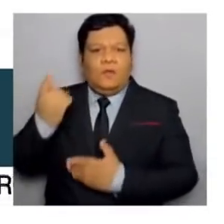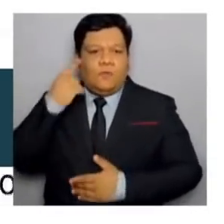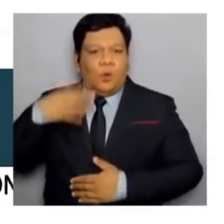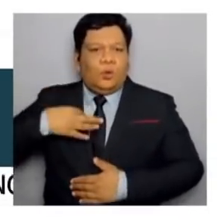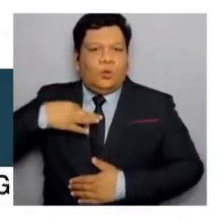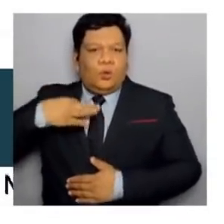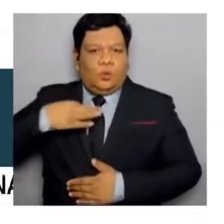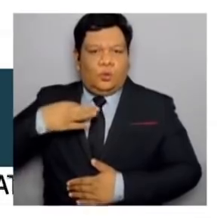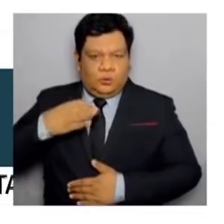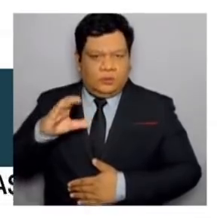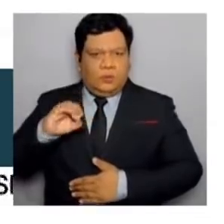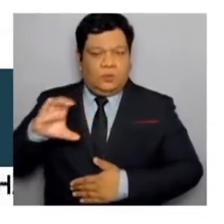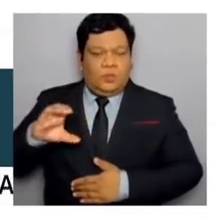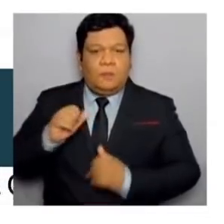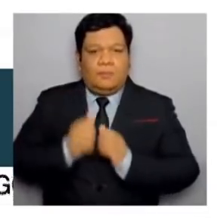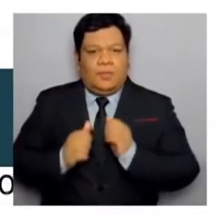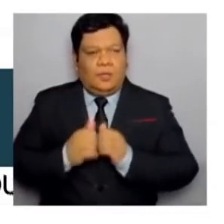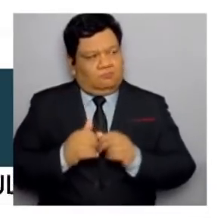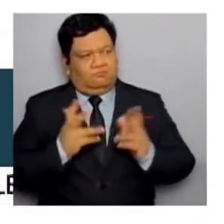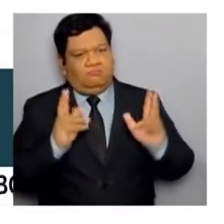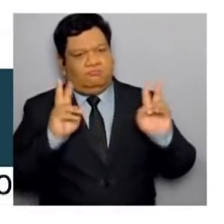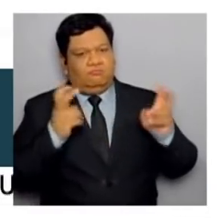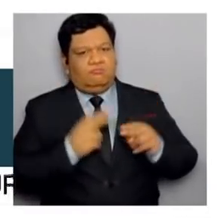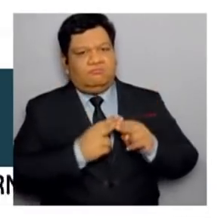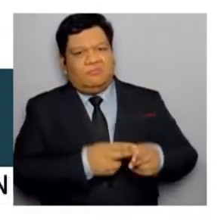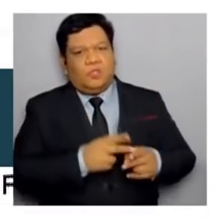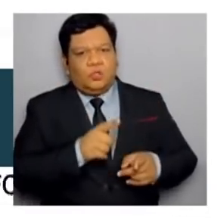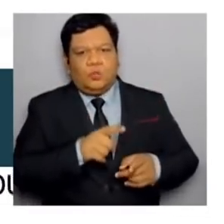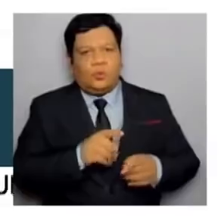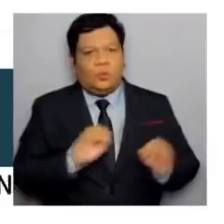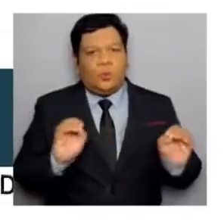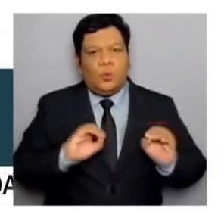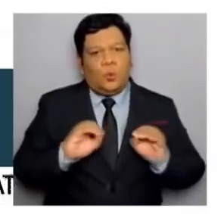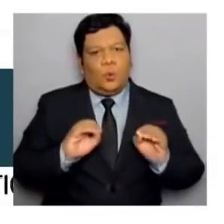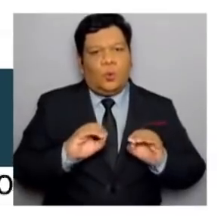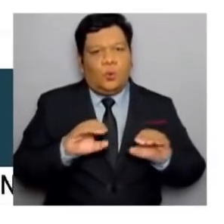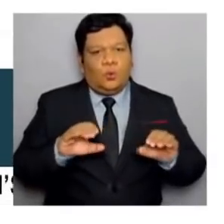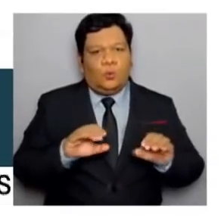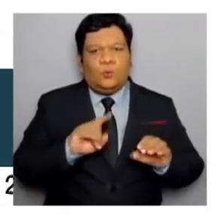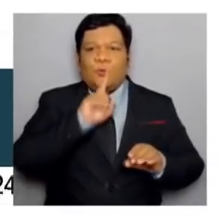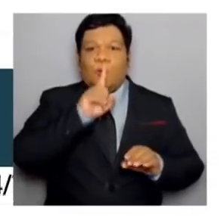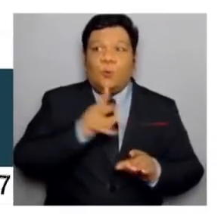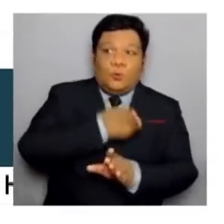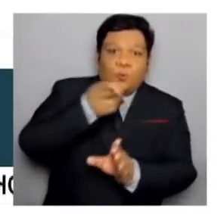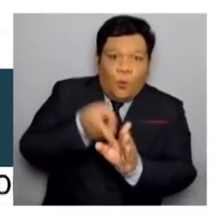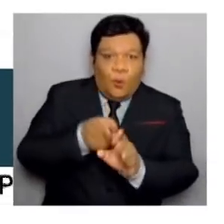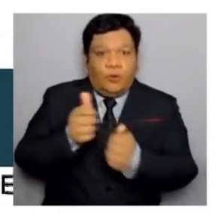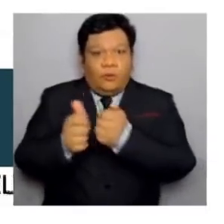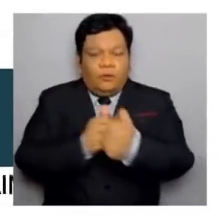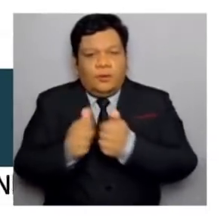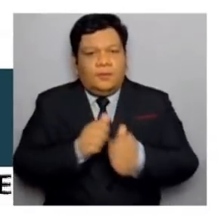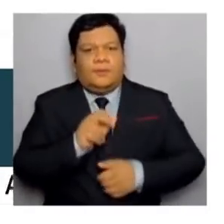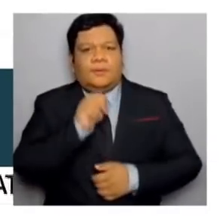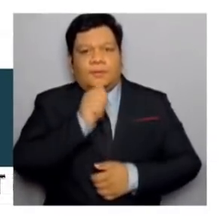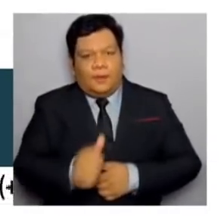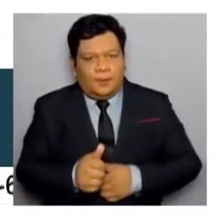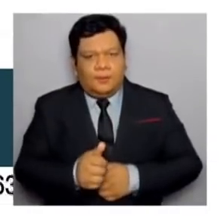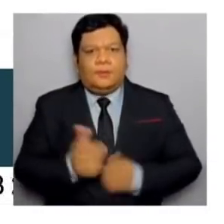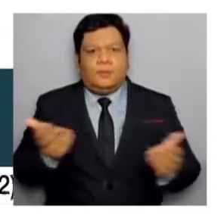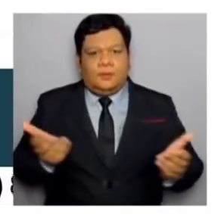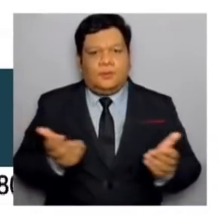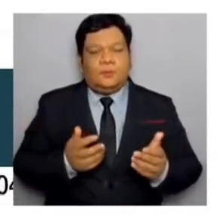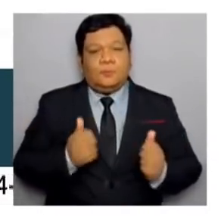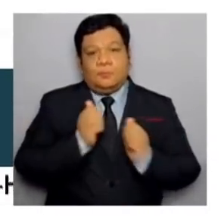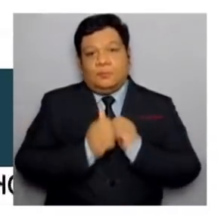is as if he will be treated as if he did not file his certificate of candidacy. It is as if he is not a candidate, and therefore